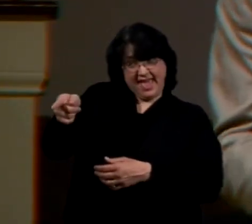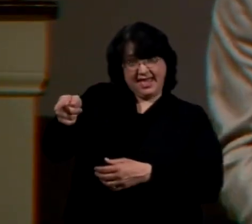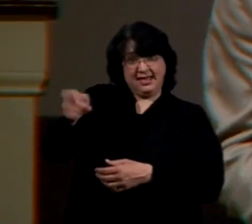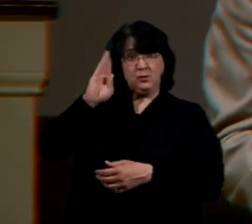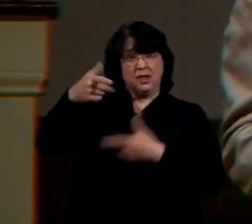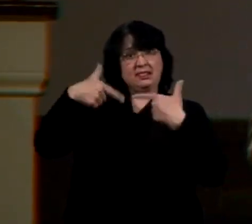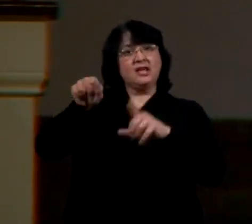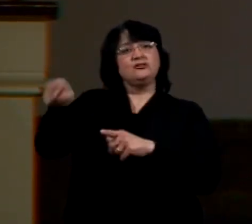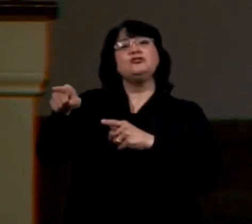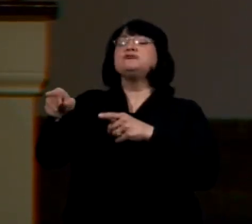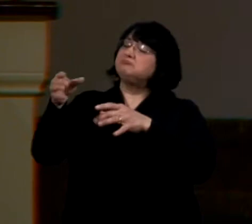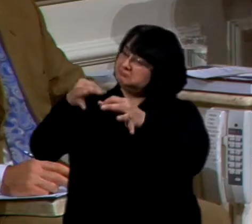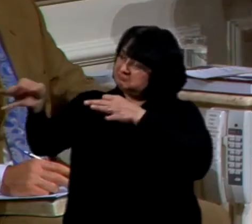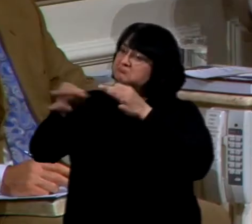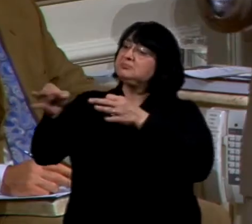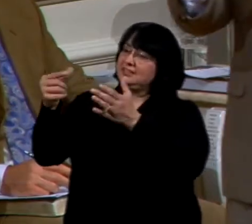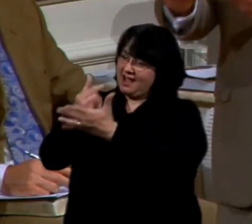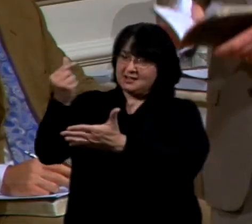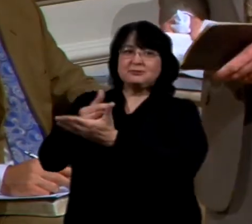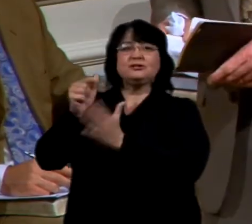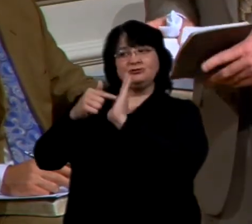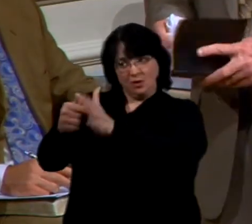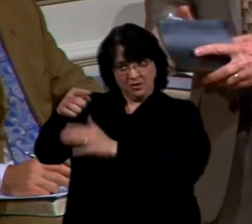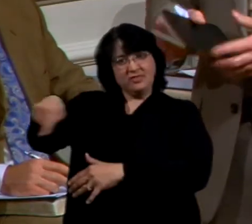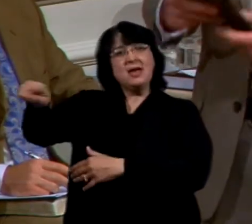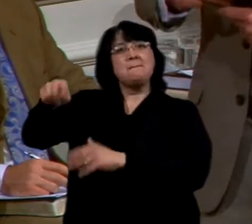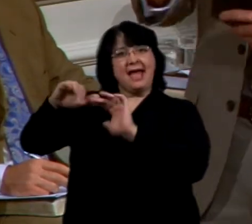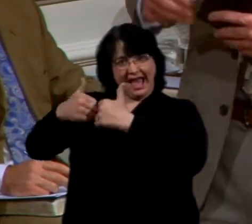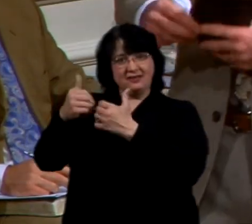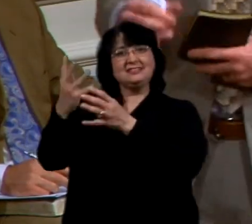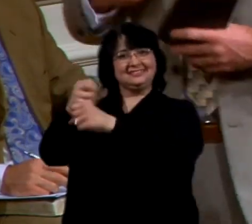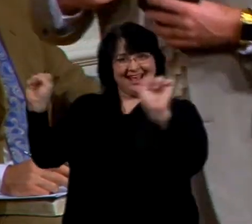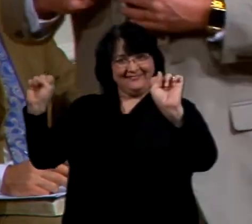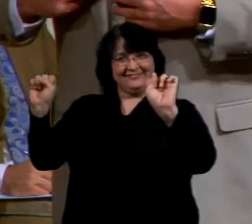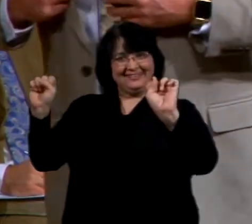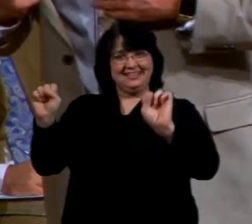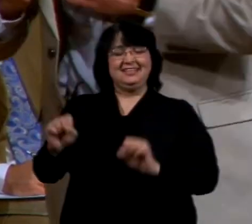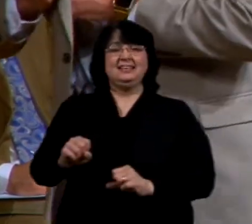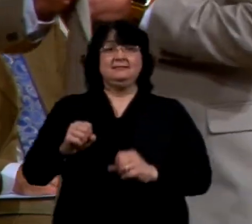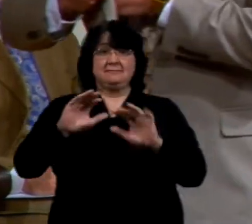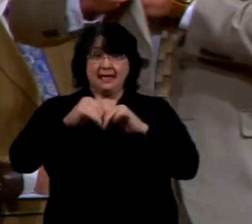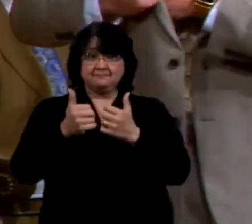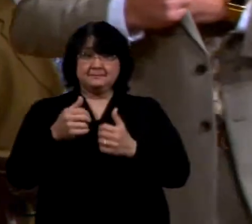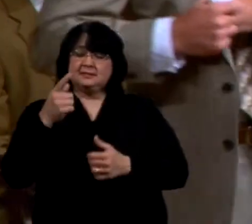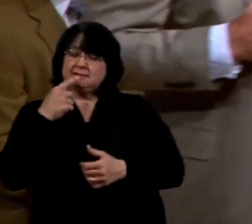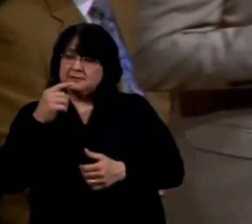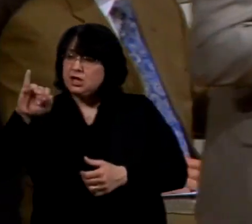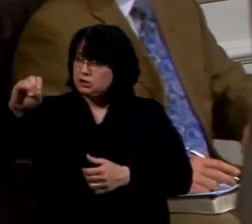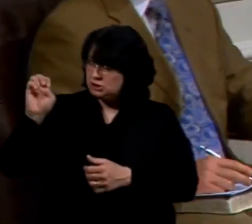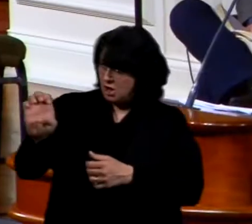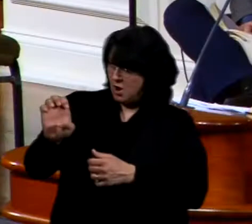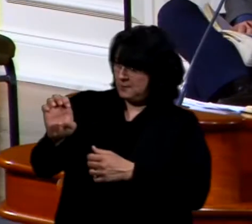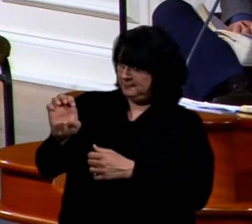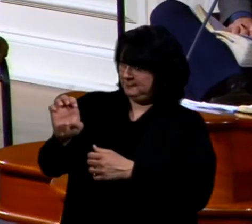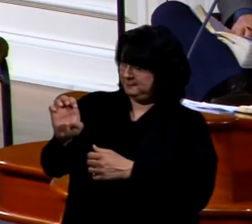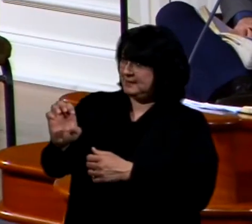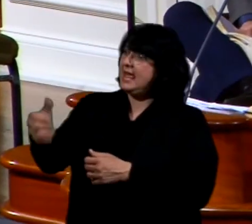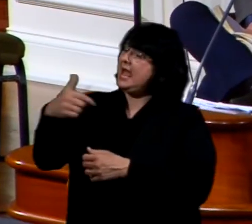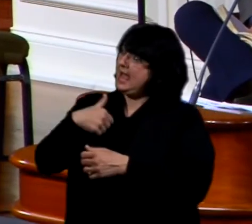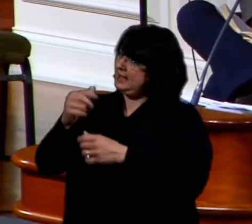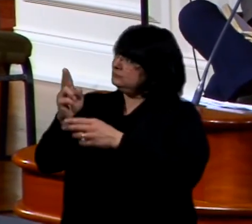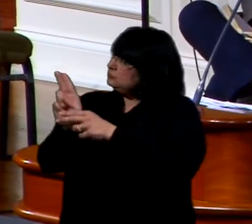you present the gospel and show them how they could be saved. So it's going to work something like this. Joe, could I take just a